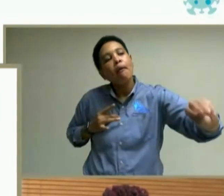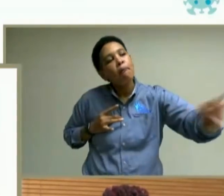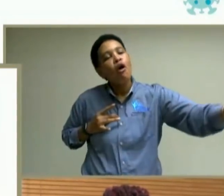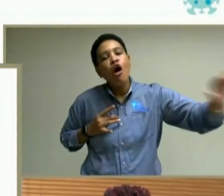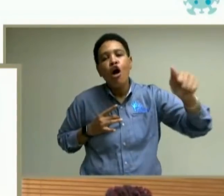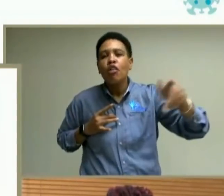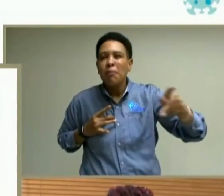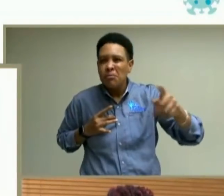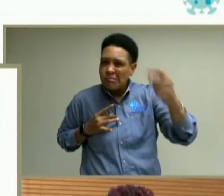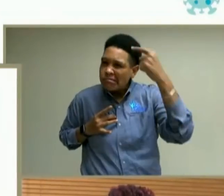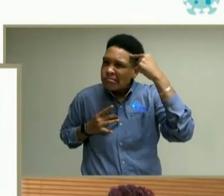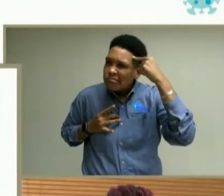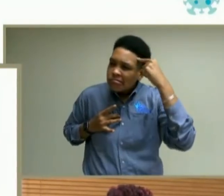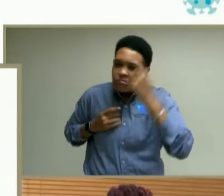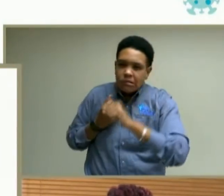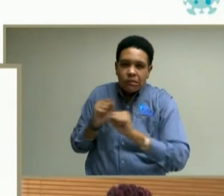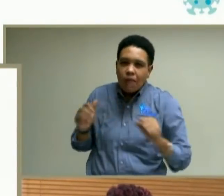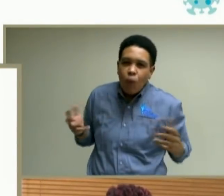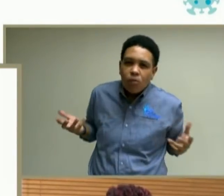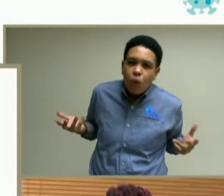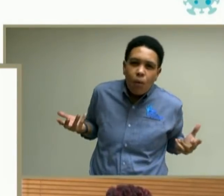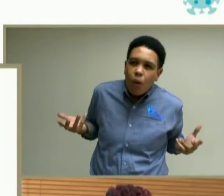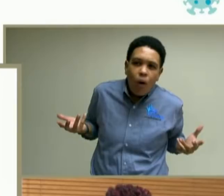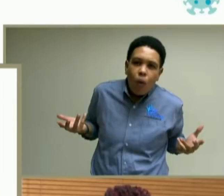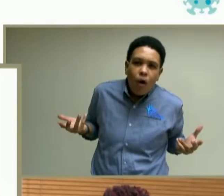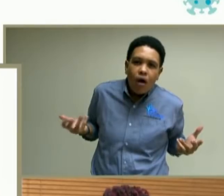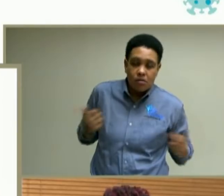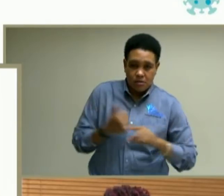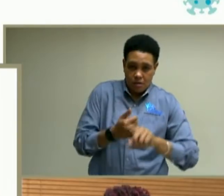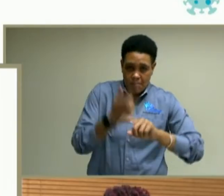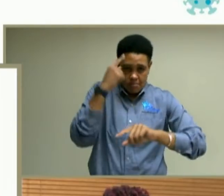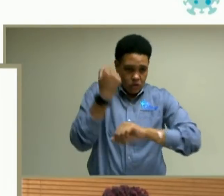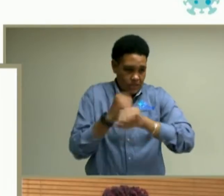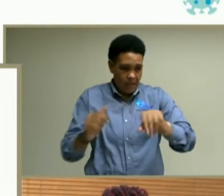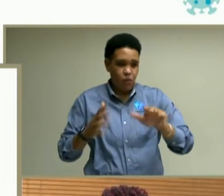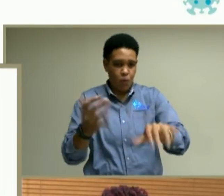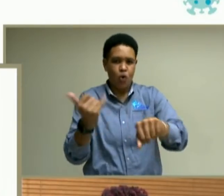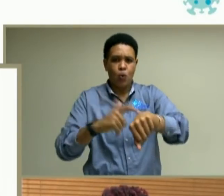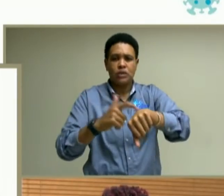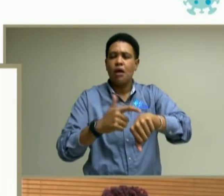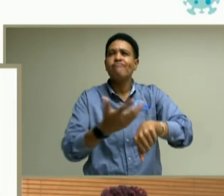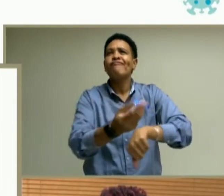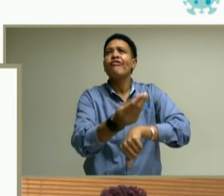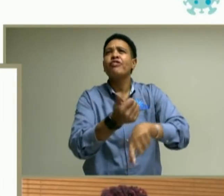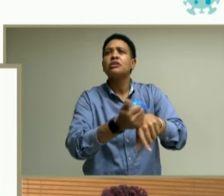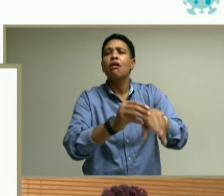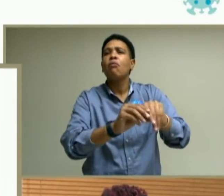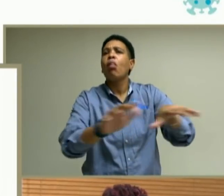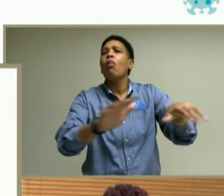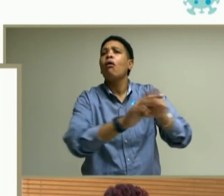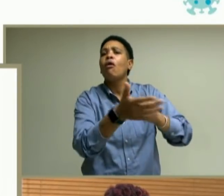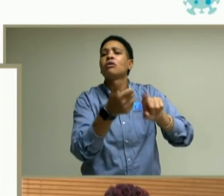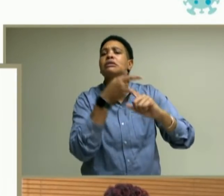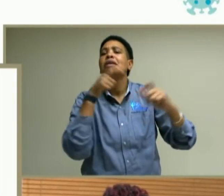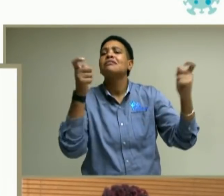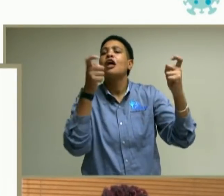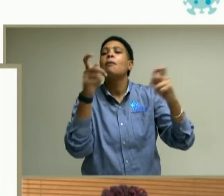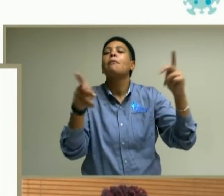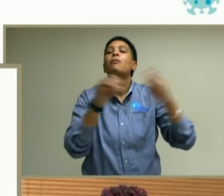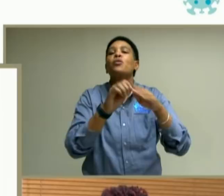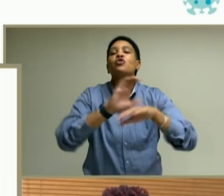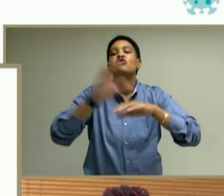is safe? And the safest way at this time, because we're experiencing this pandemic, is to celebrate Christmas with people within our